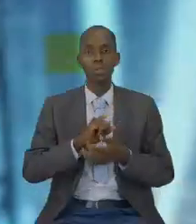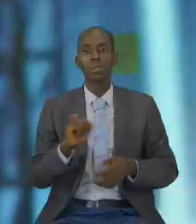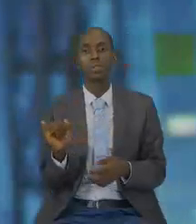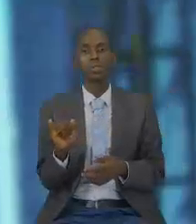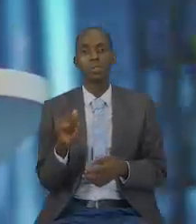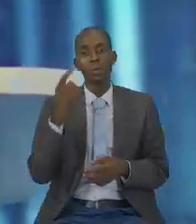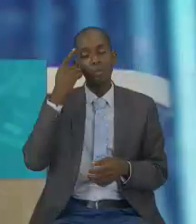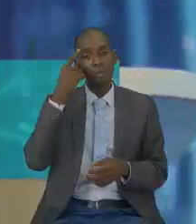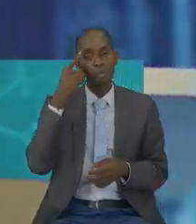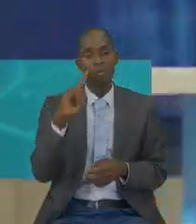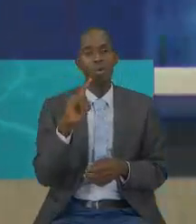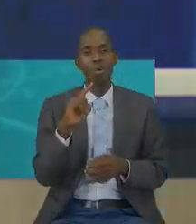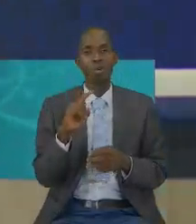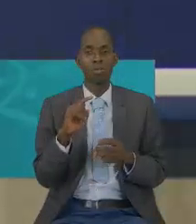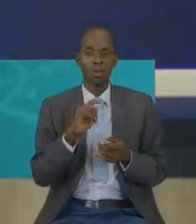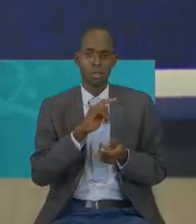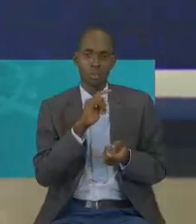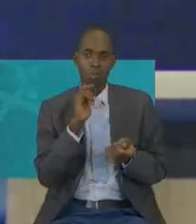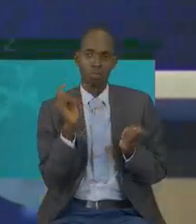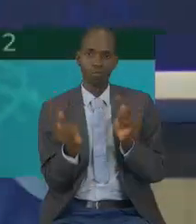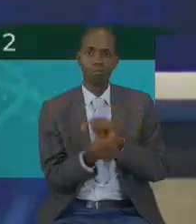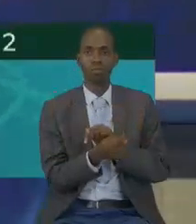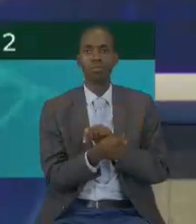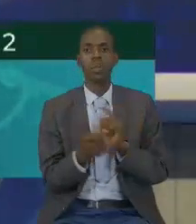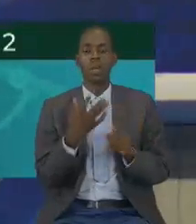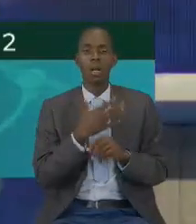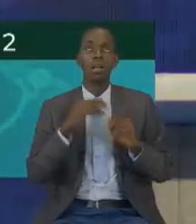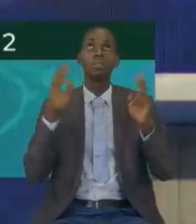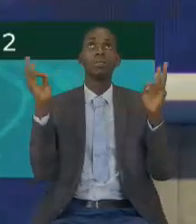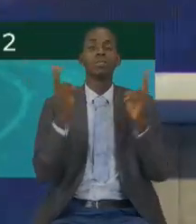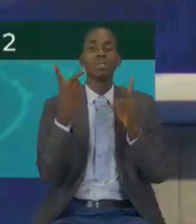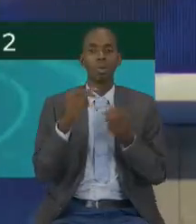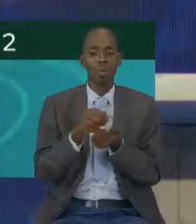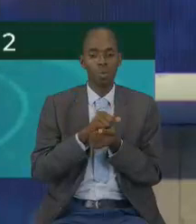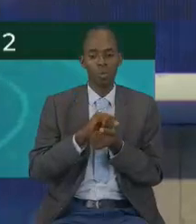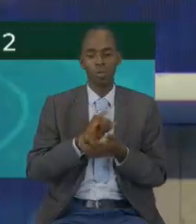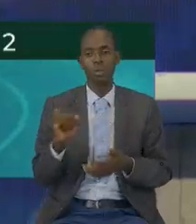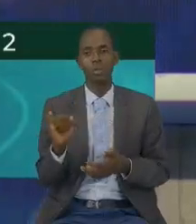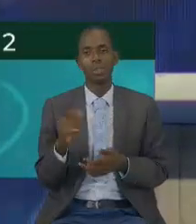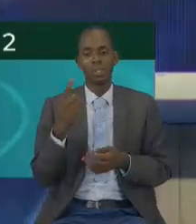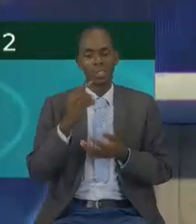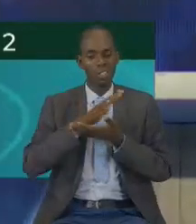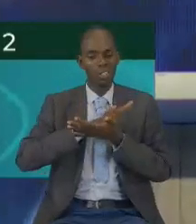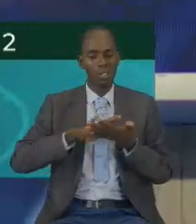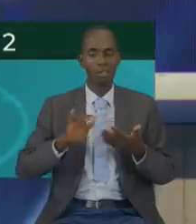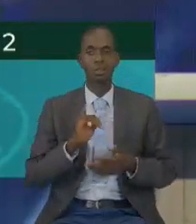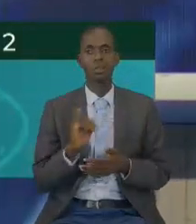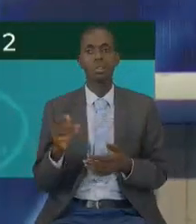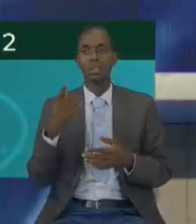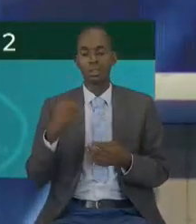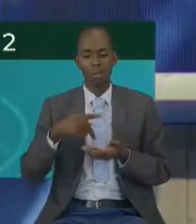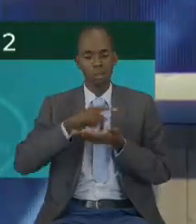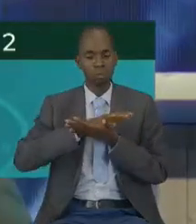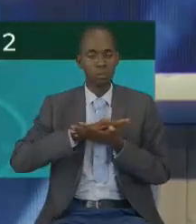for transformation and triumph. The washing, the cleansing, the